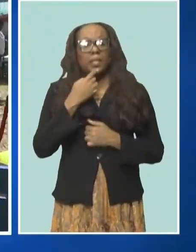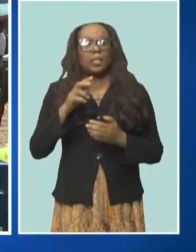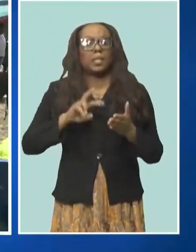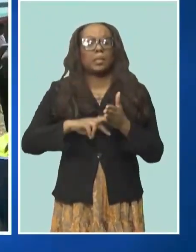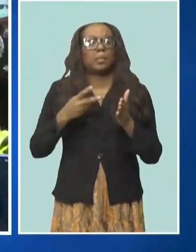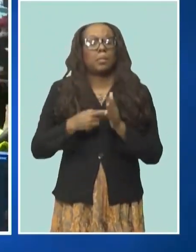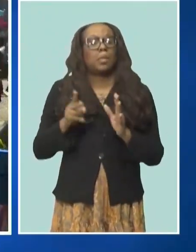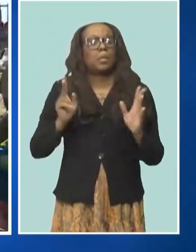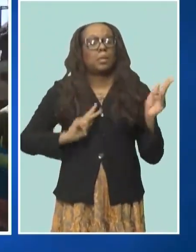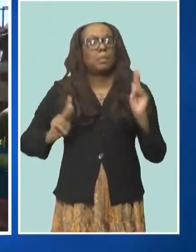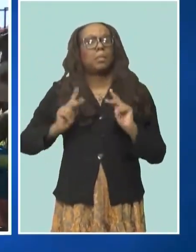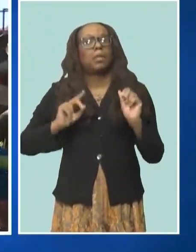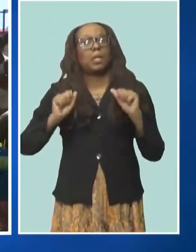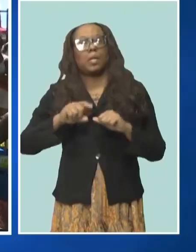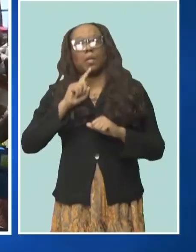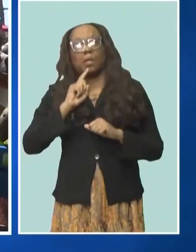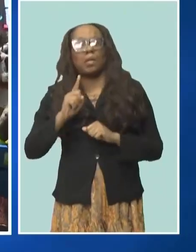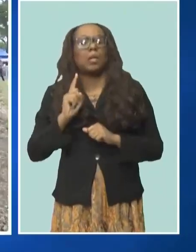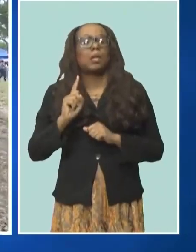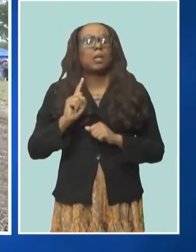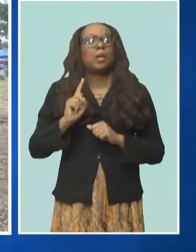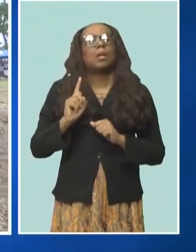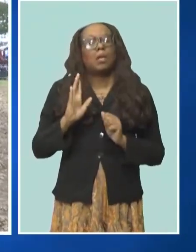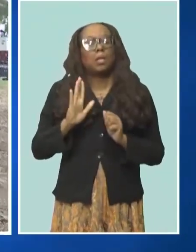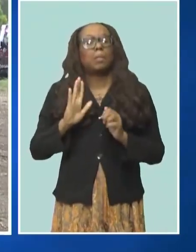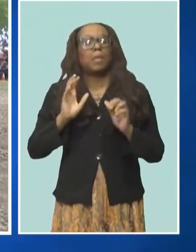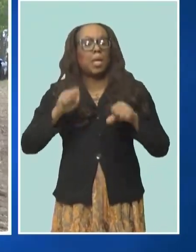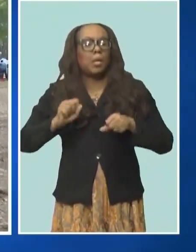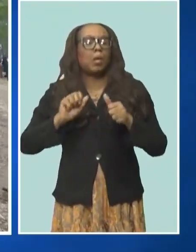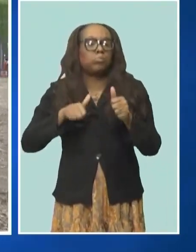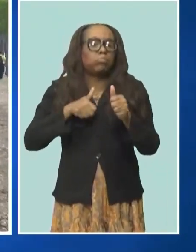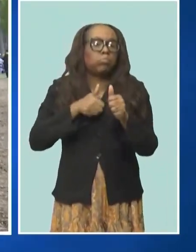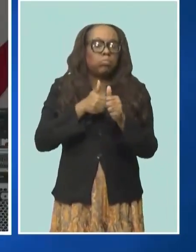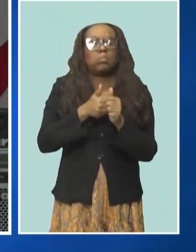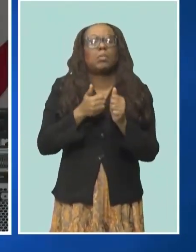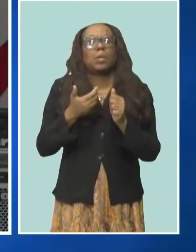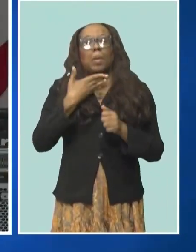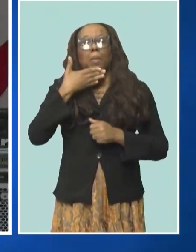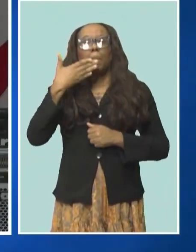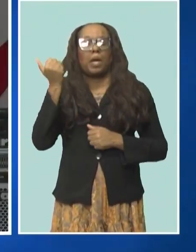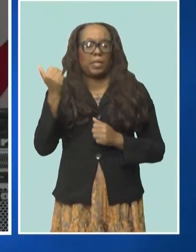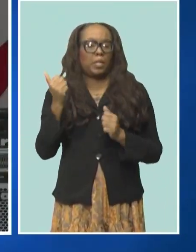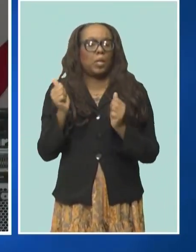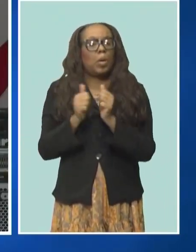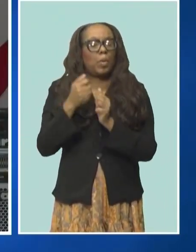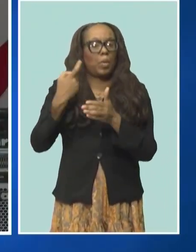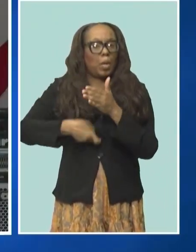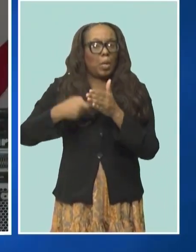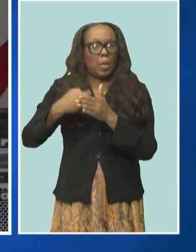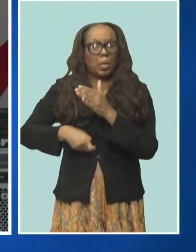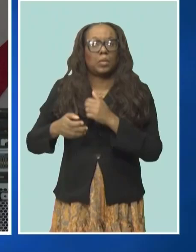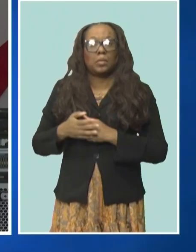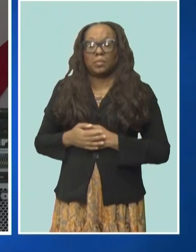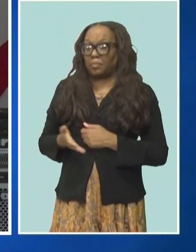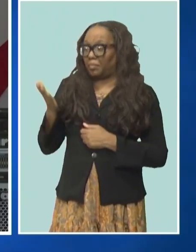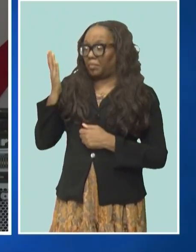allow citizens to keep pace with rising prices. So that those at the very